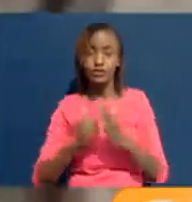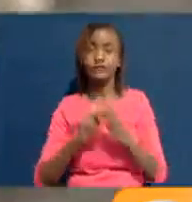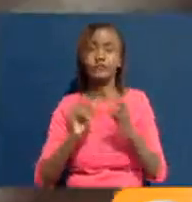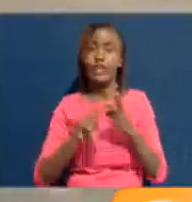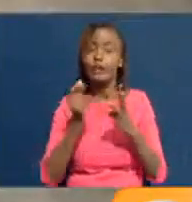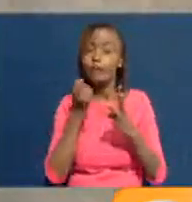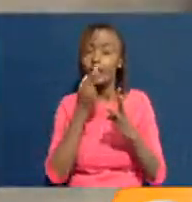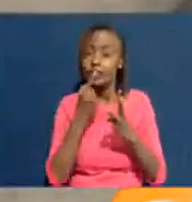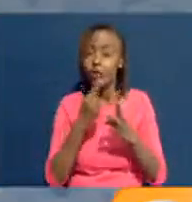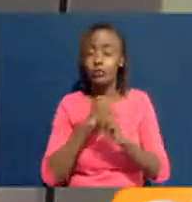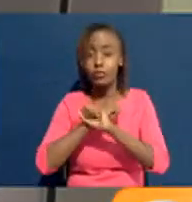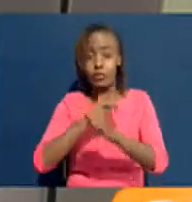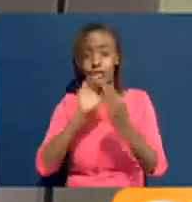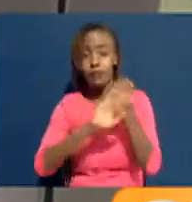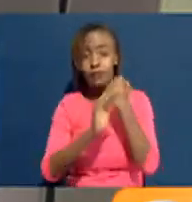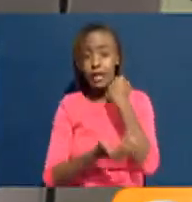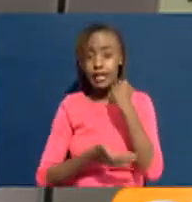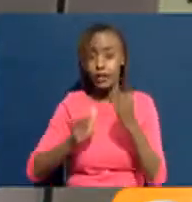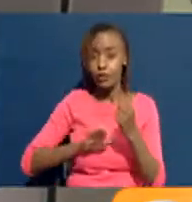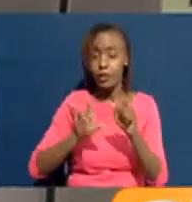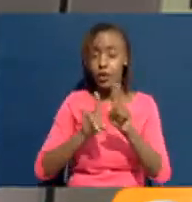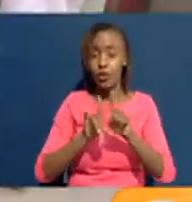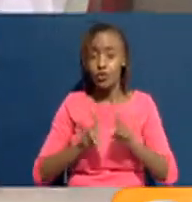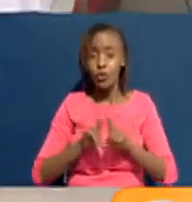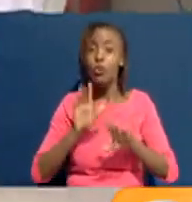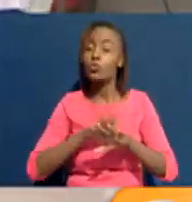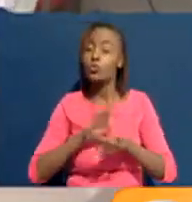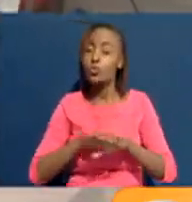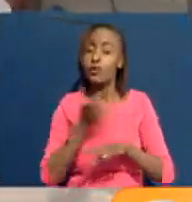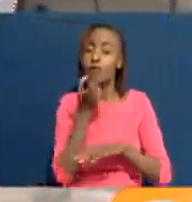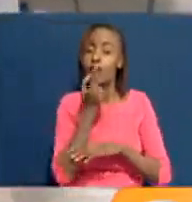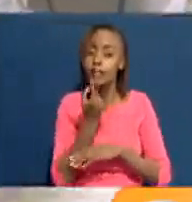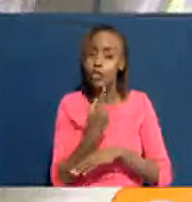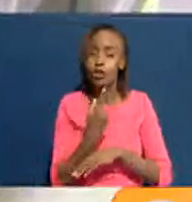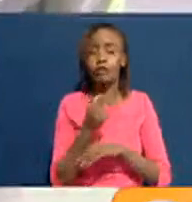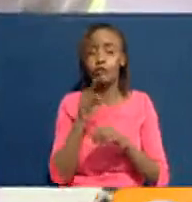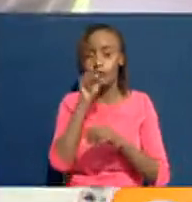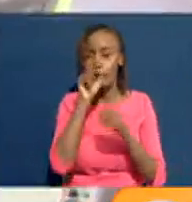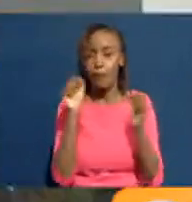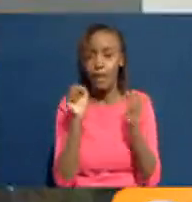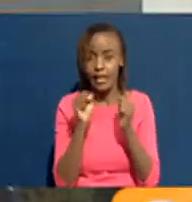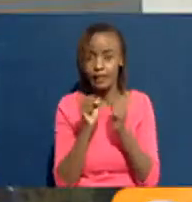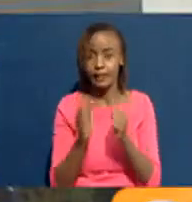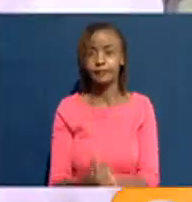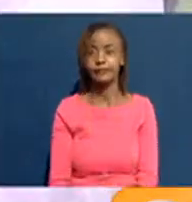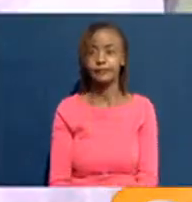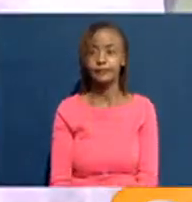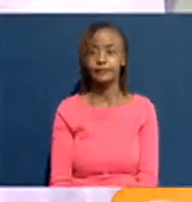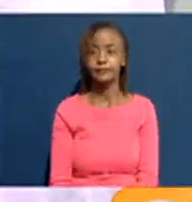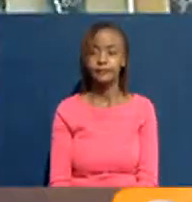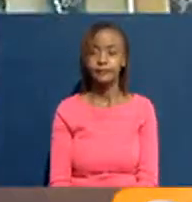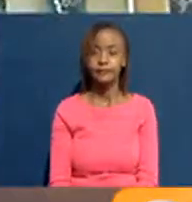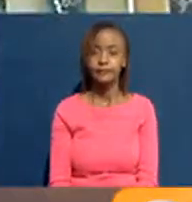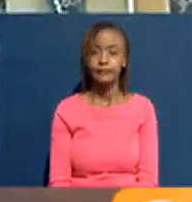for pregnant women, and effective malaria medications. Brenda Wanga, Citizen TV.